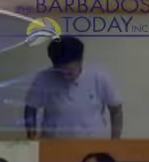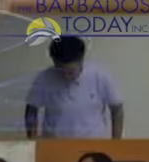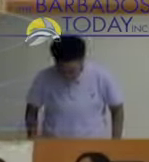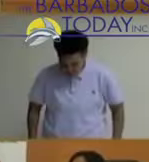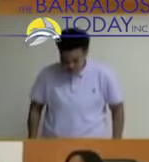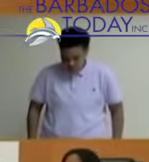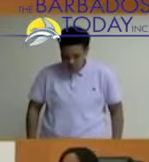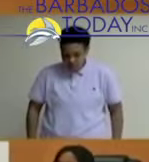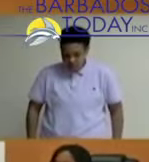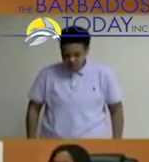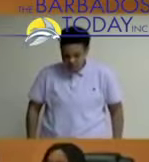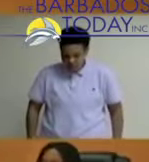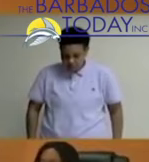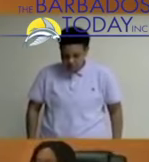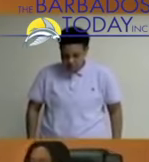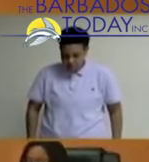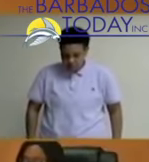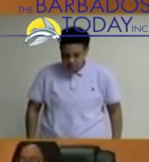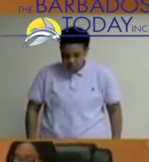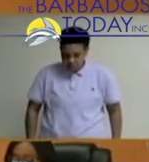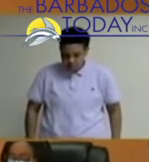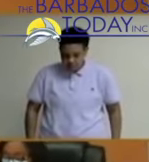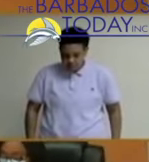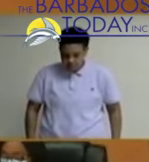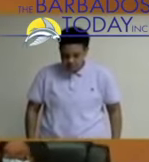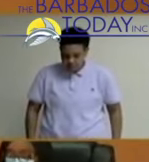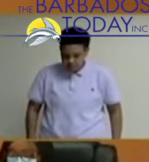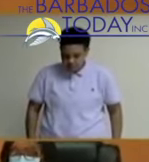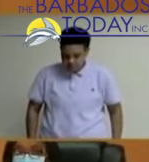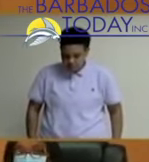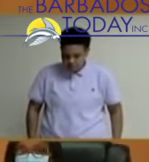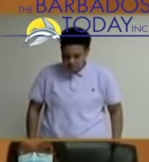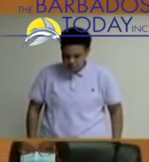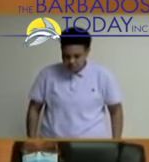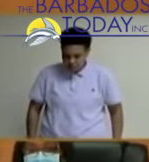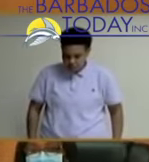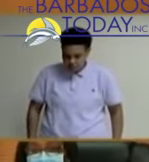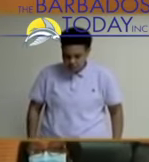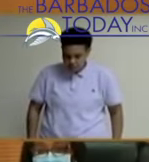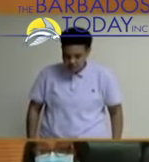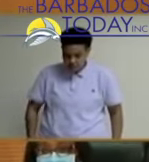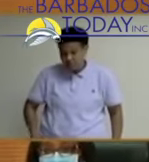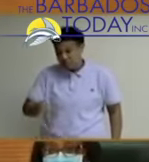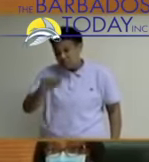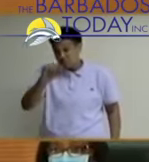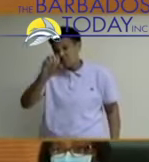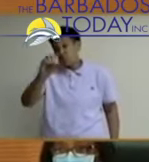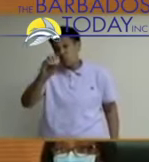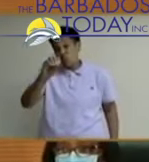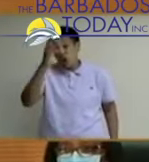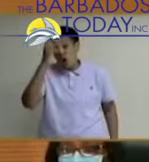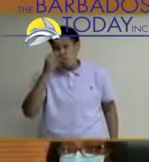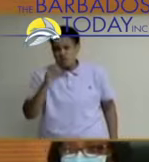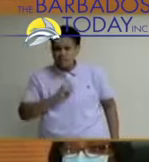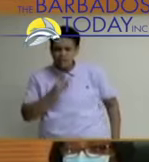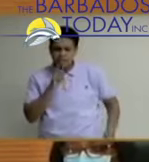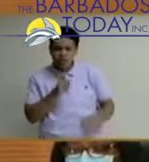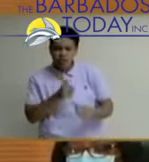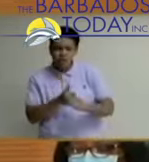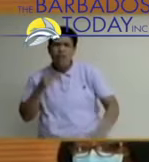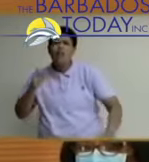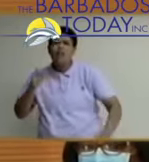To news from our regional neighbors, the Ministry of Health in Jamaica says it is struggling to clear a backlog of COVID-19 tests. The